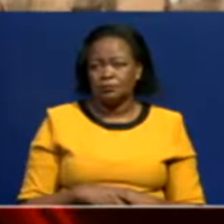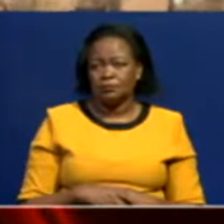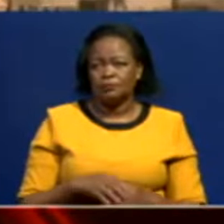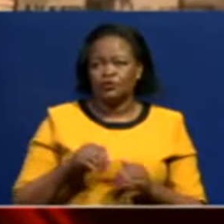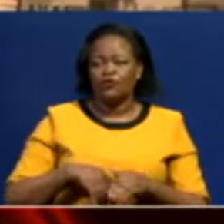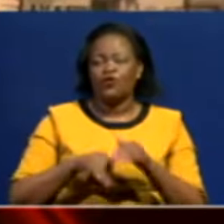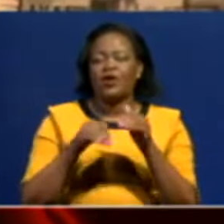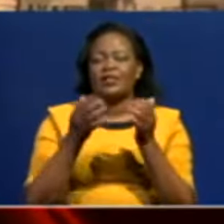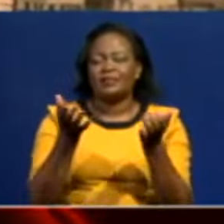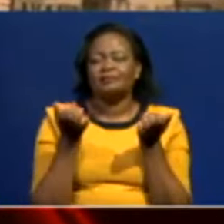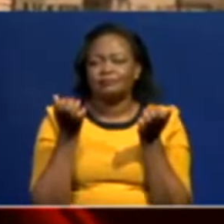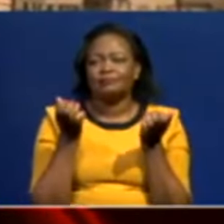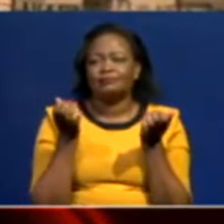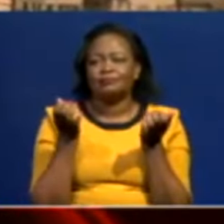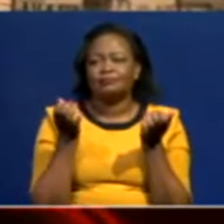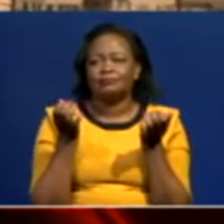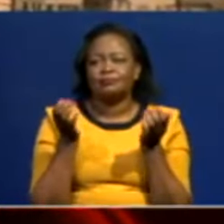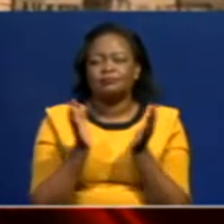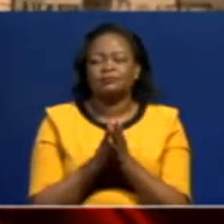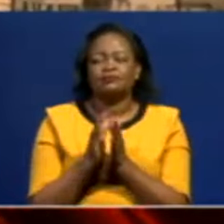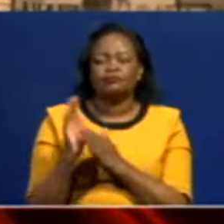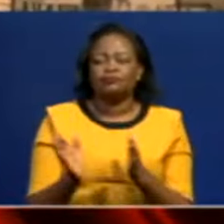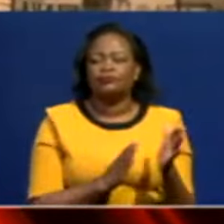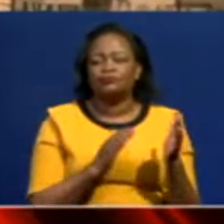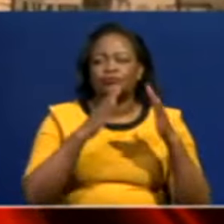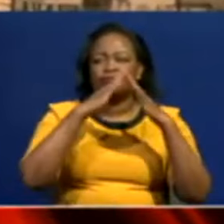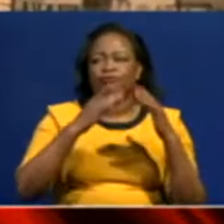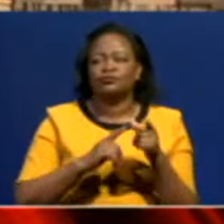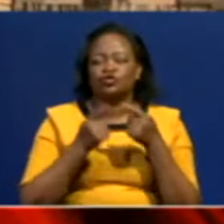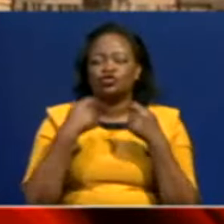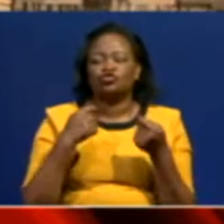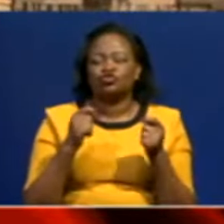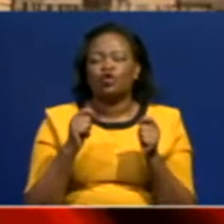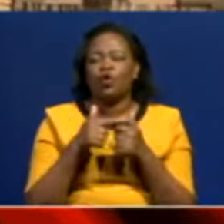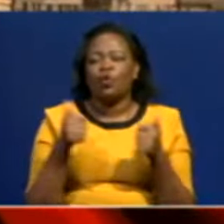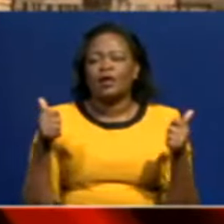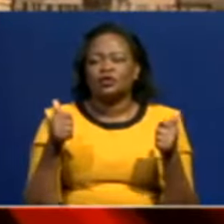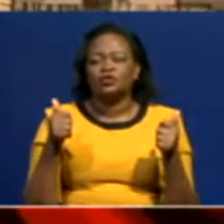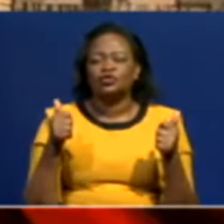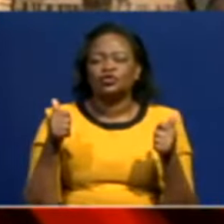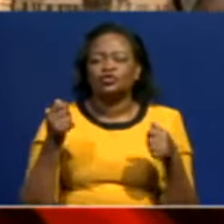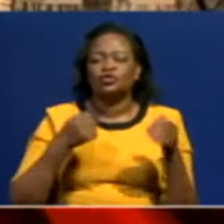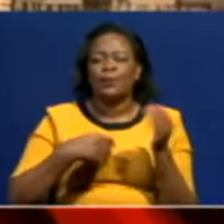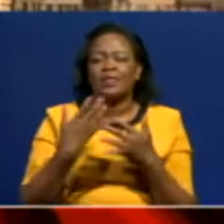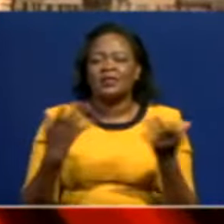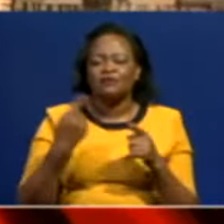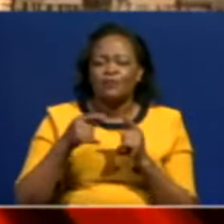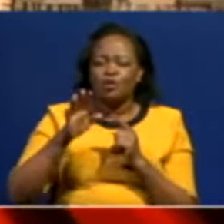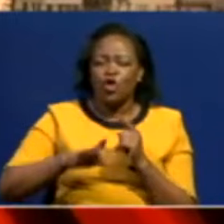According to the requirement and our design of the housing, we will try our little best to sourcing from the local